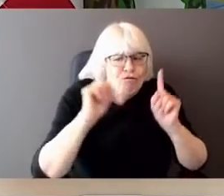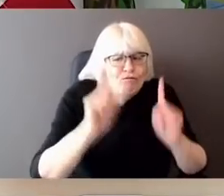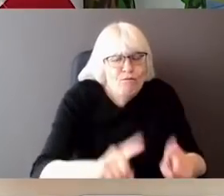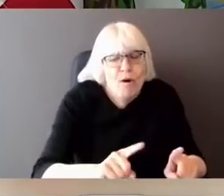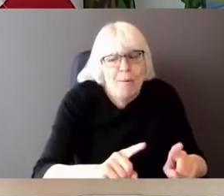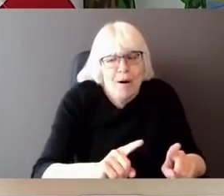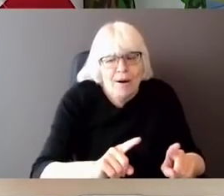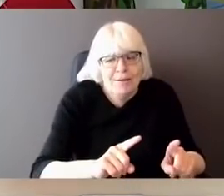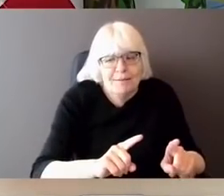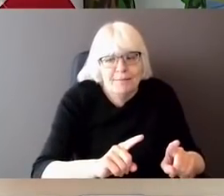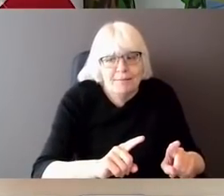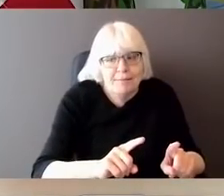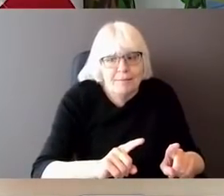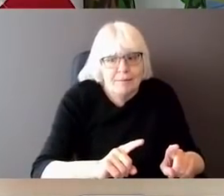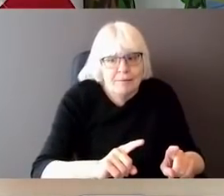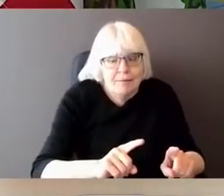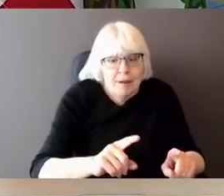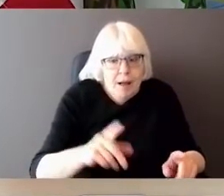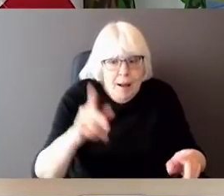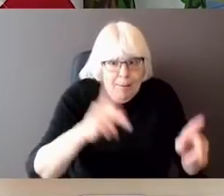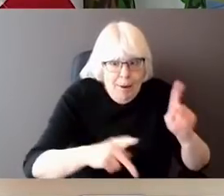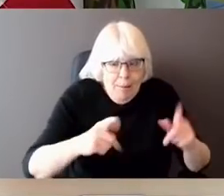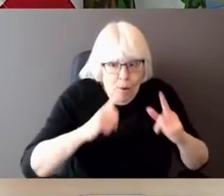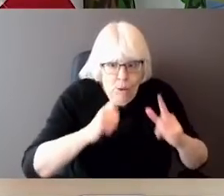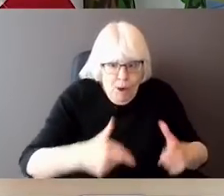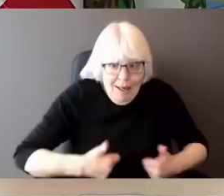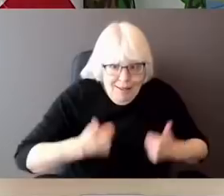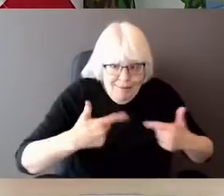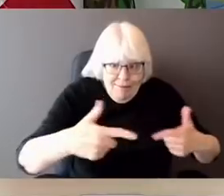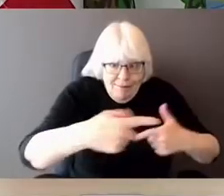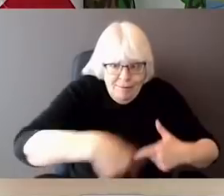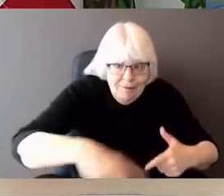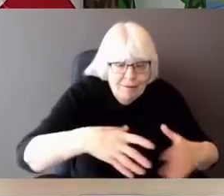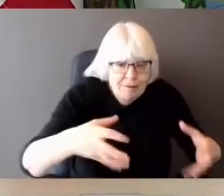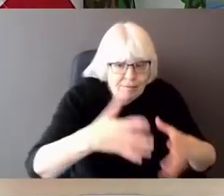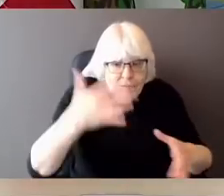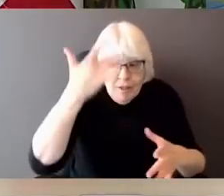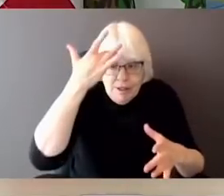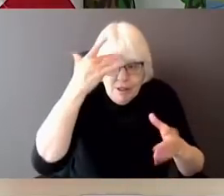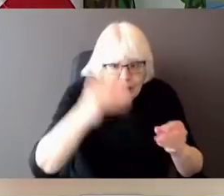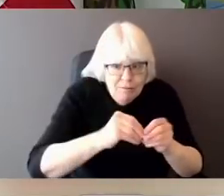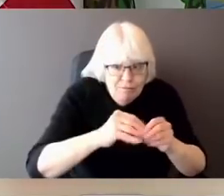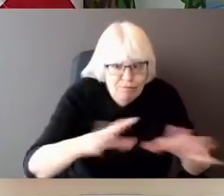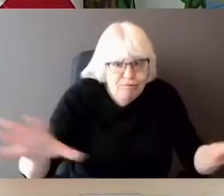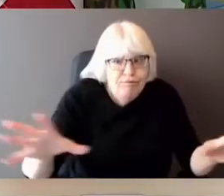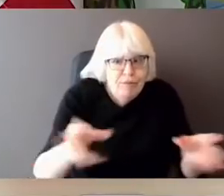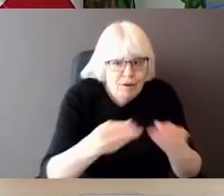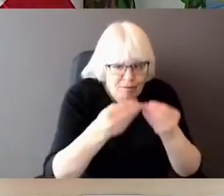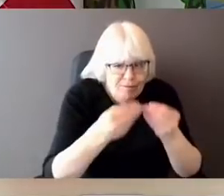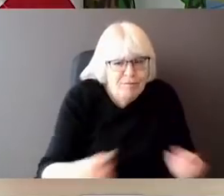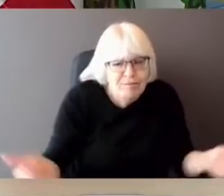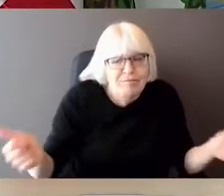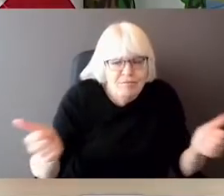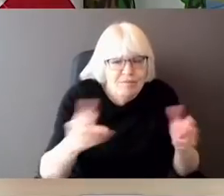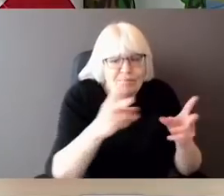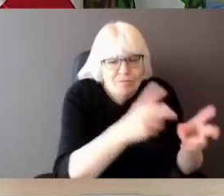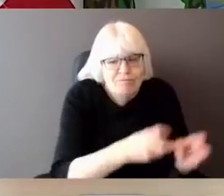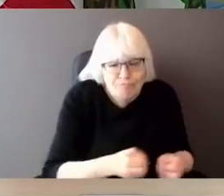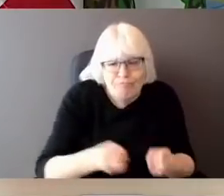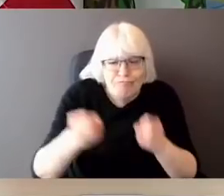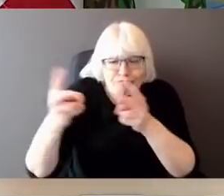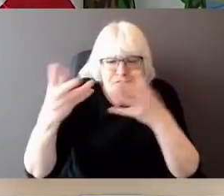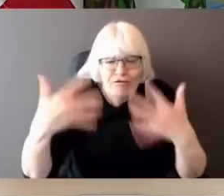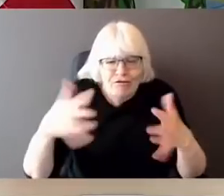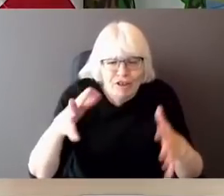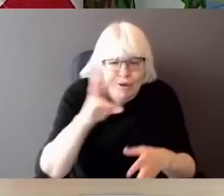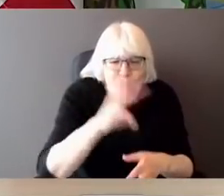an outbreak declared over is now up on the website. But I'm wondering why the choice has been made not to report